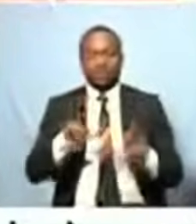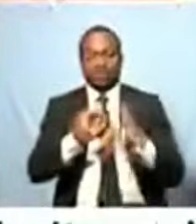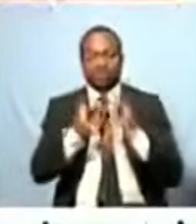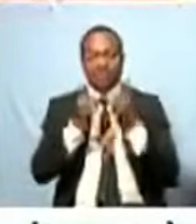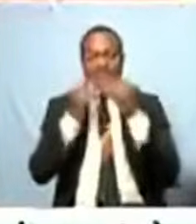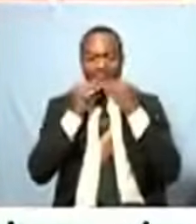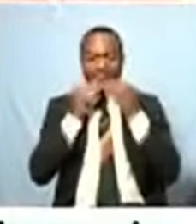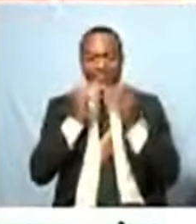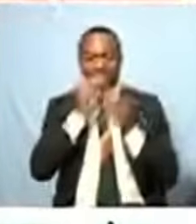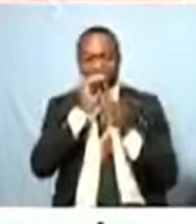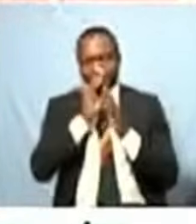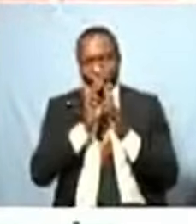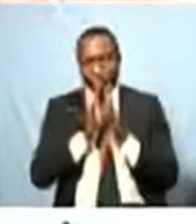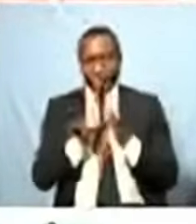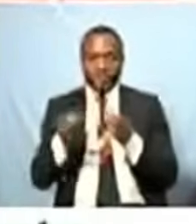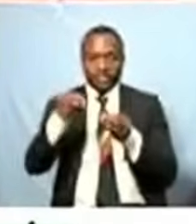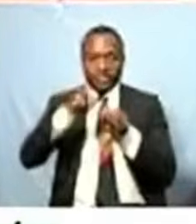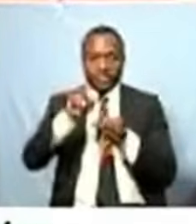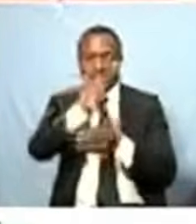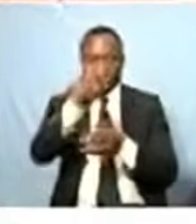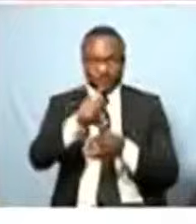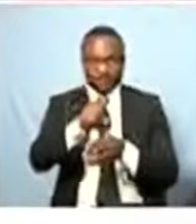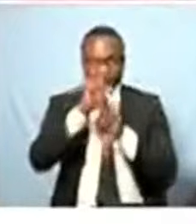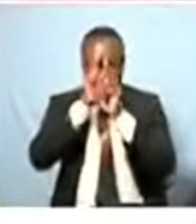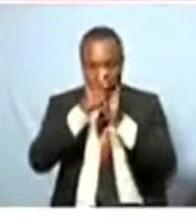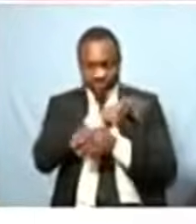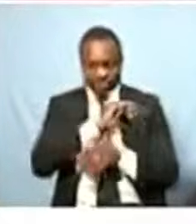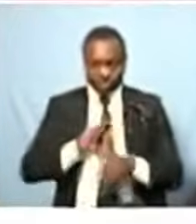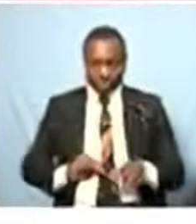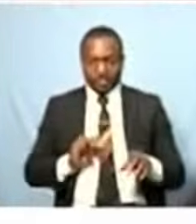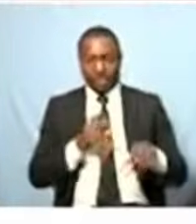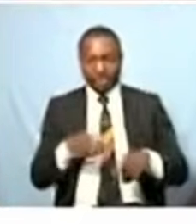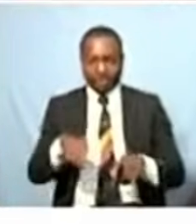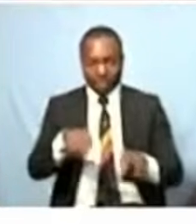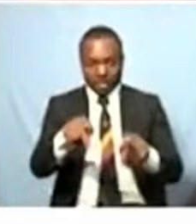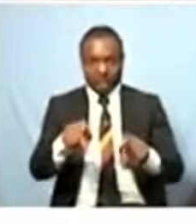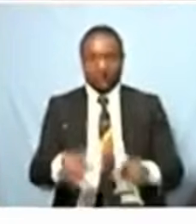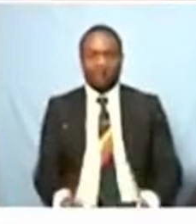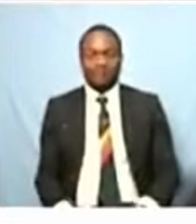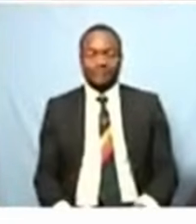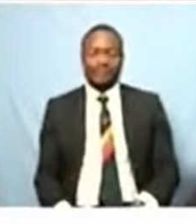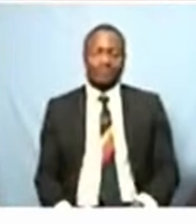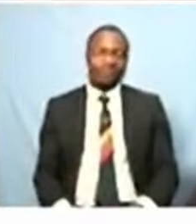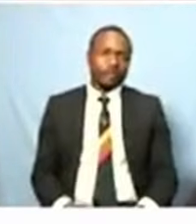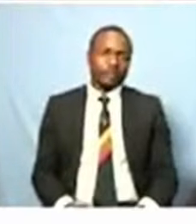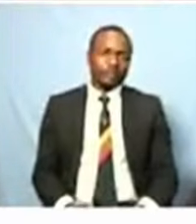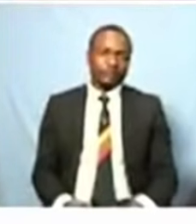you. Supplementary questions. The Honorable Member for Kasanengwa.